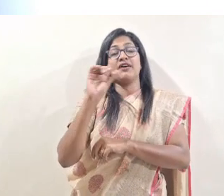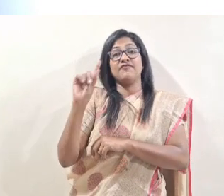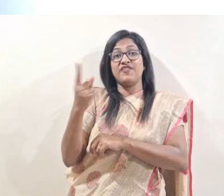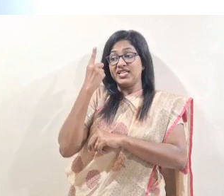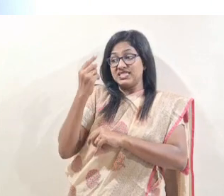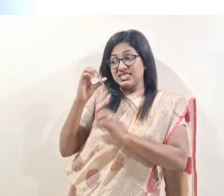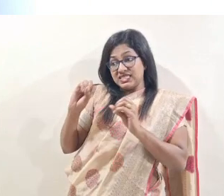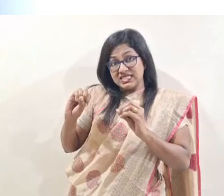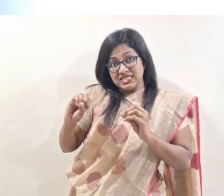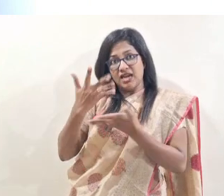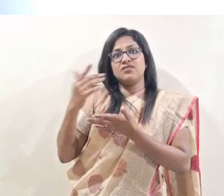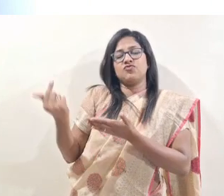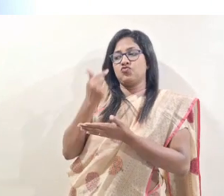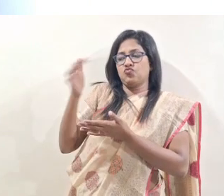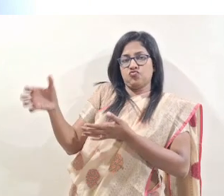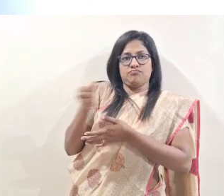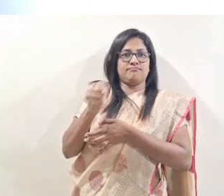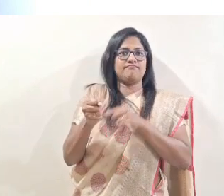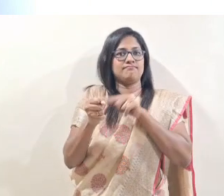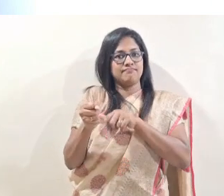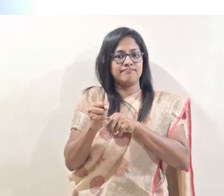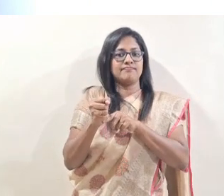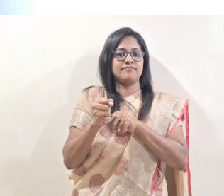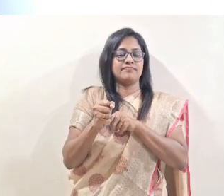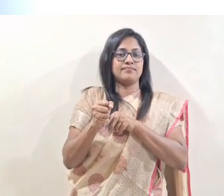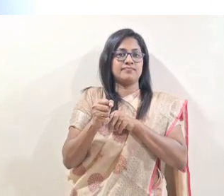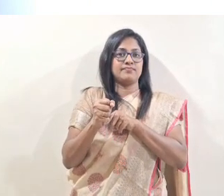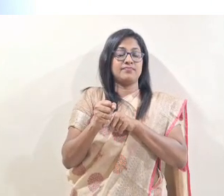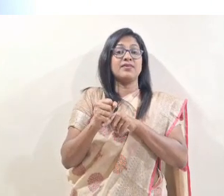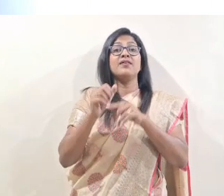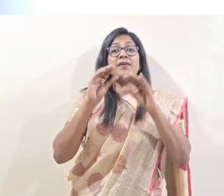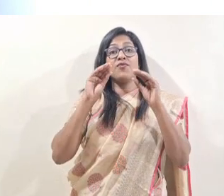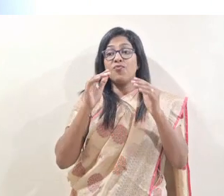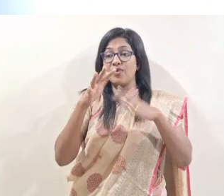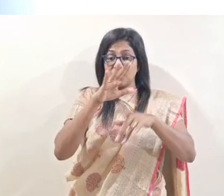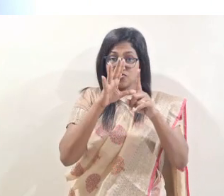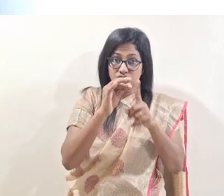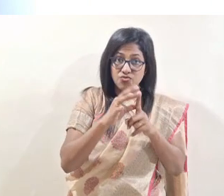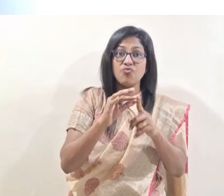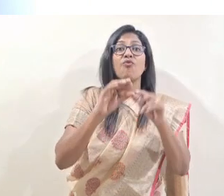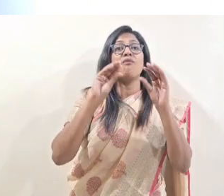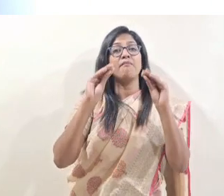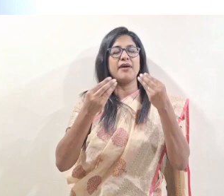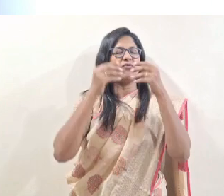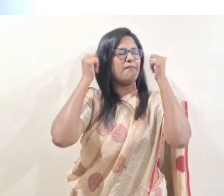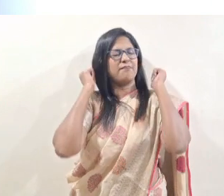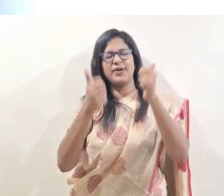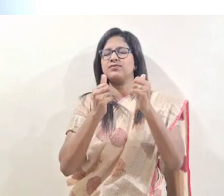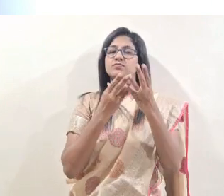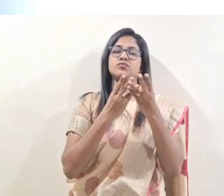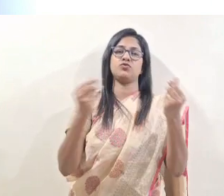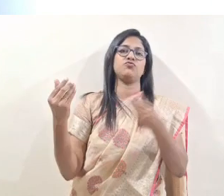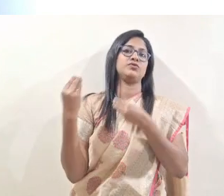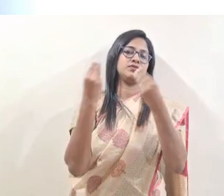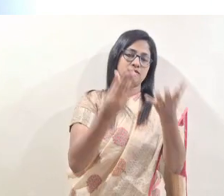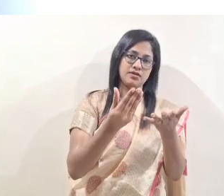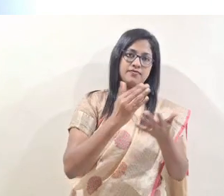first place to do this, to come up with the better or the best solutions.